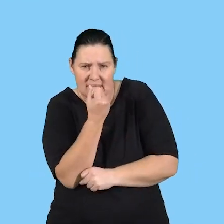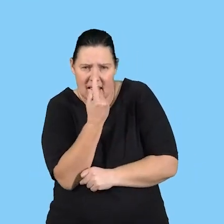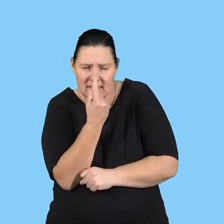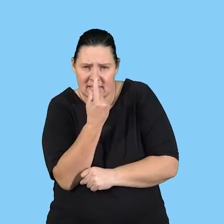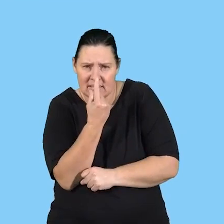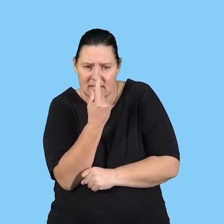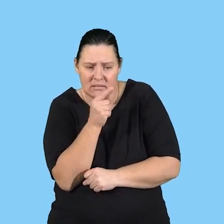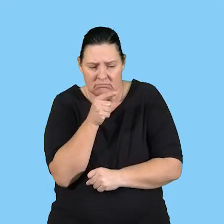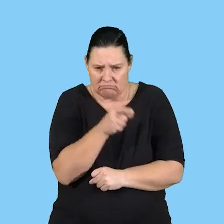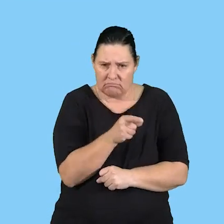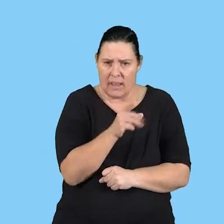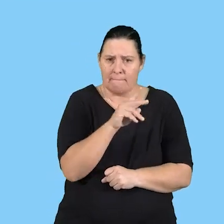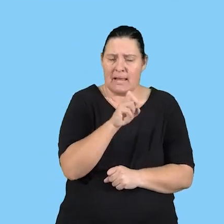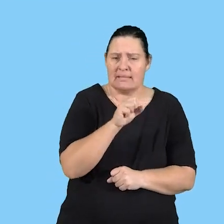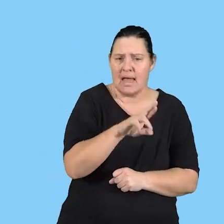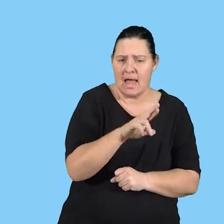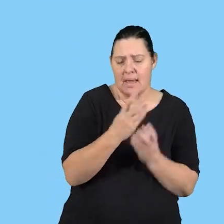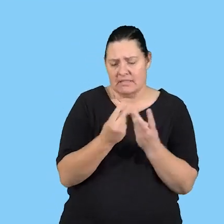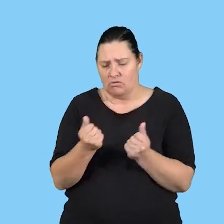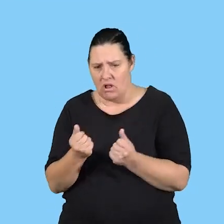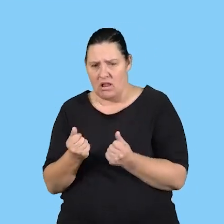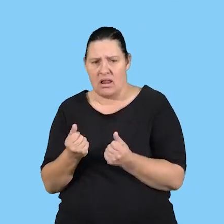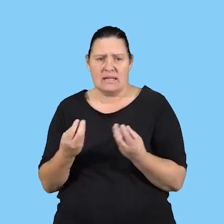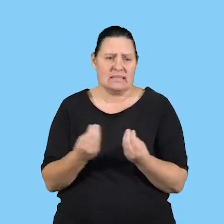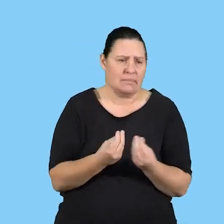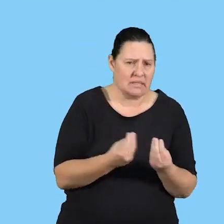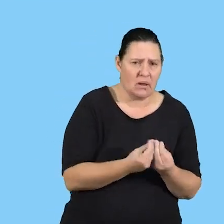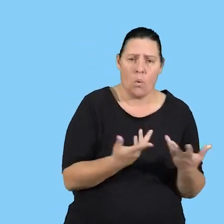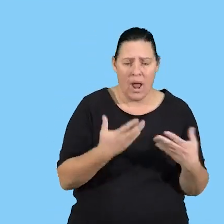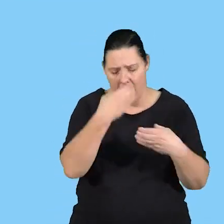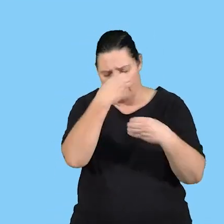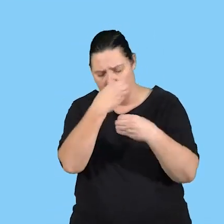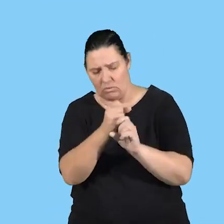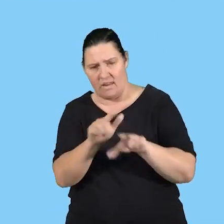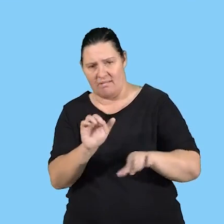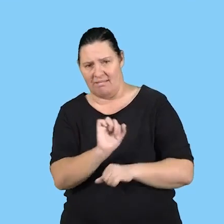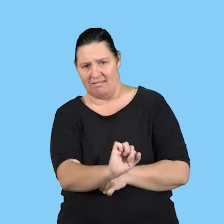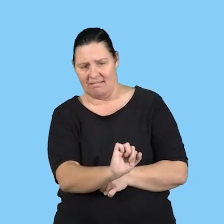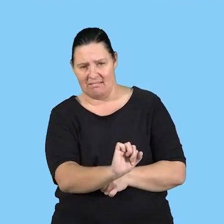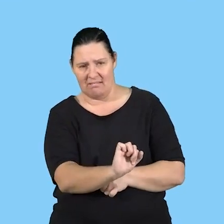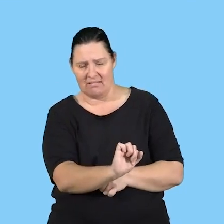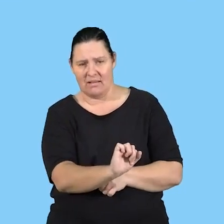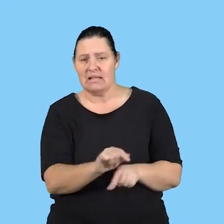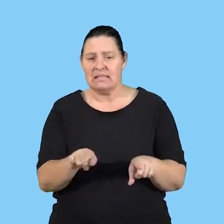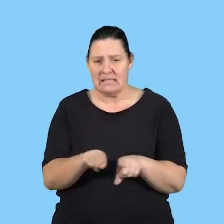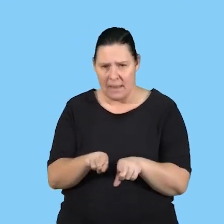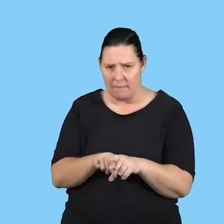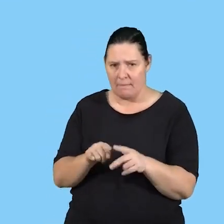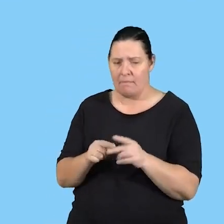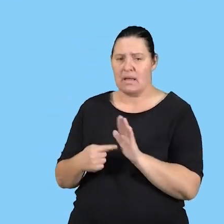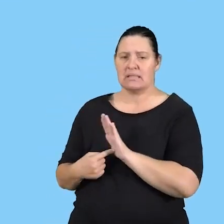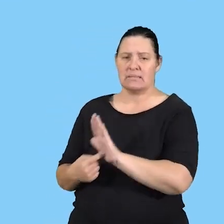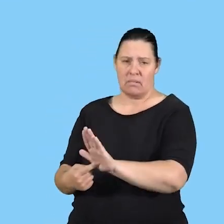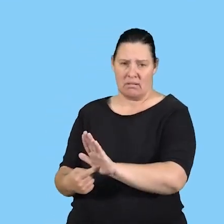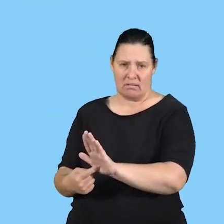understand matter and materials, substances at a microscopic level, as well as